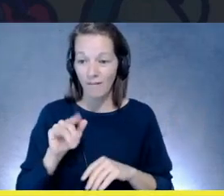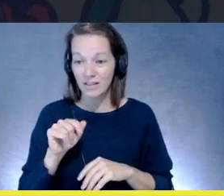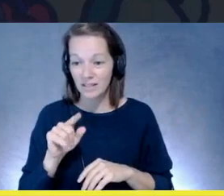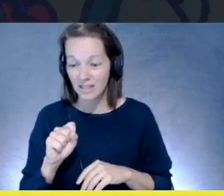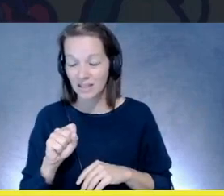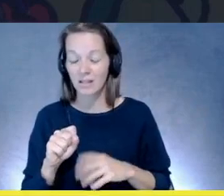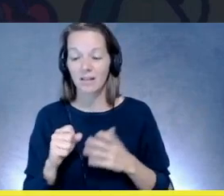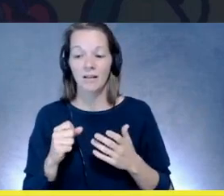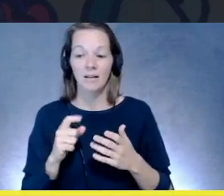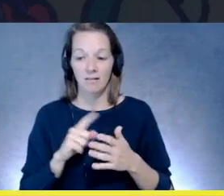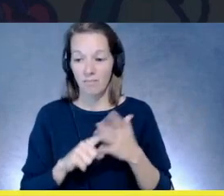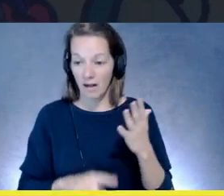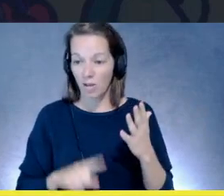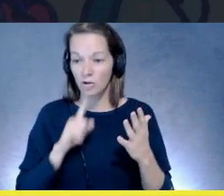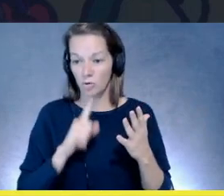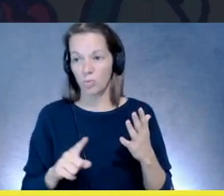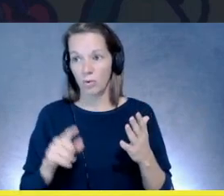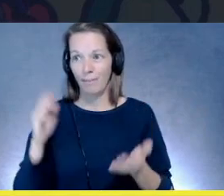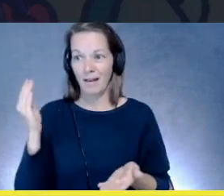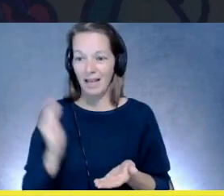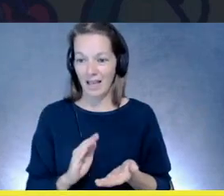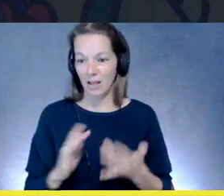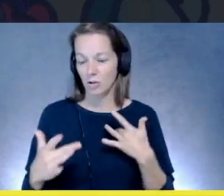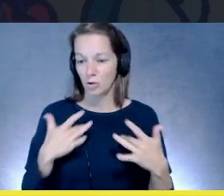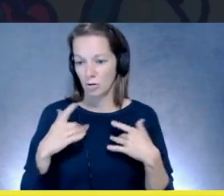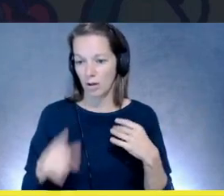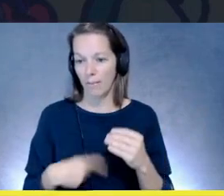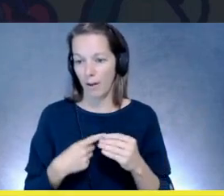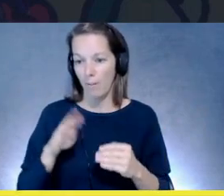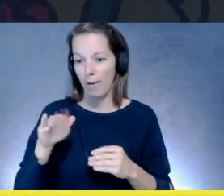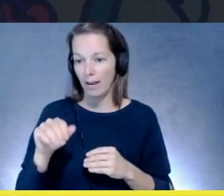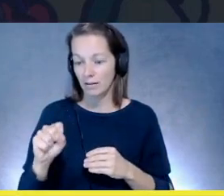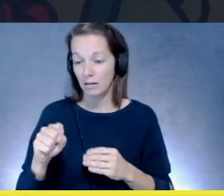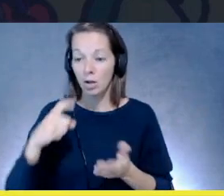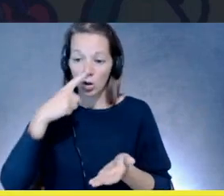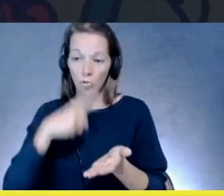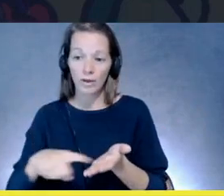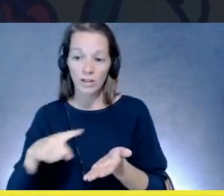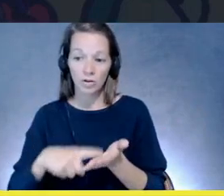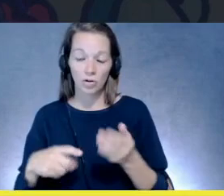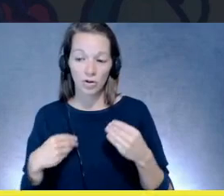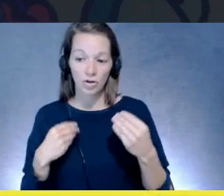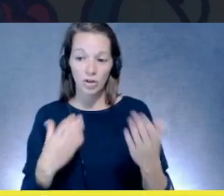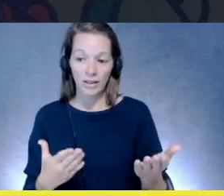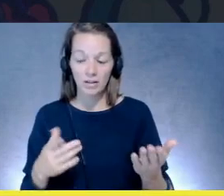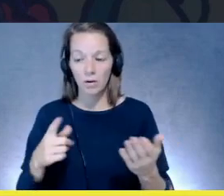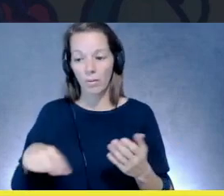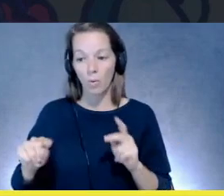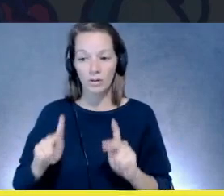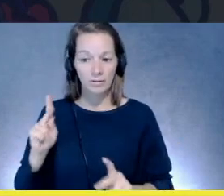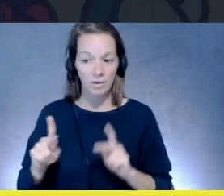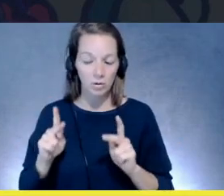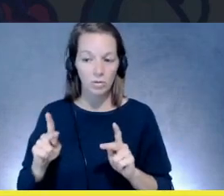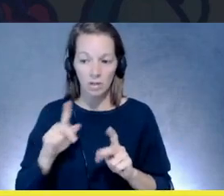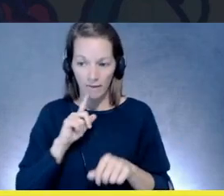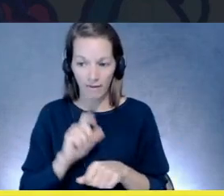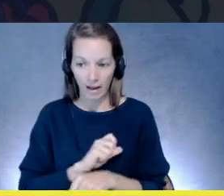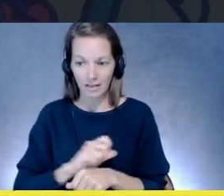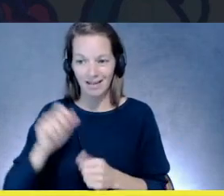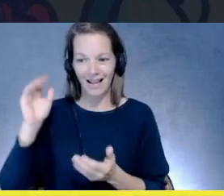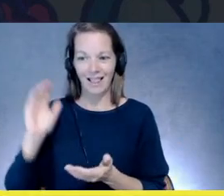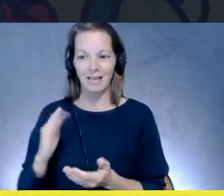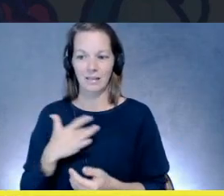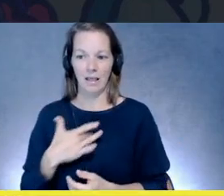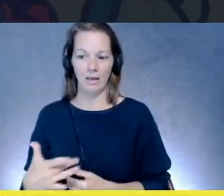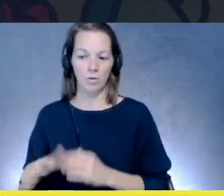order to mitigate concerns around bias. Our research suggests that those individuals are in fact less likely to select